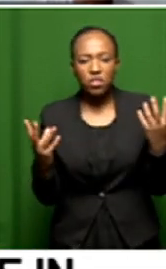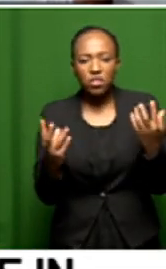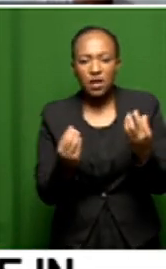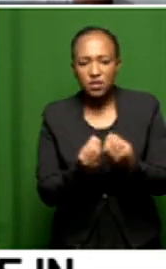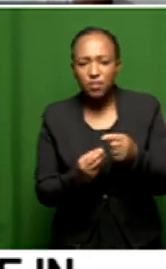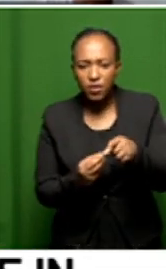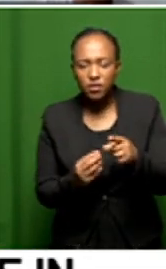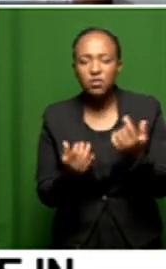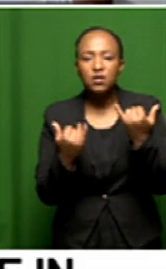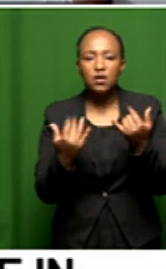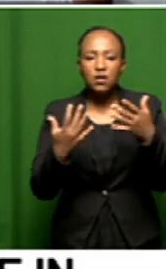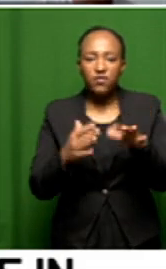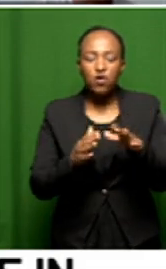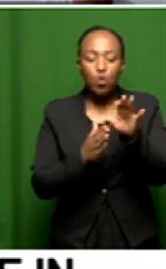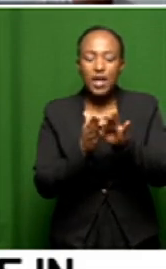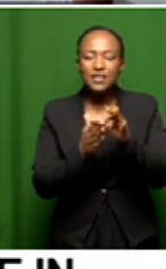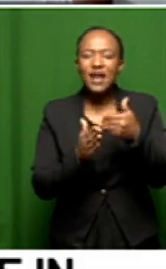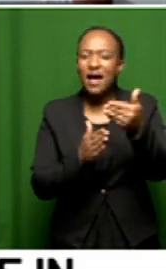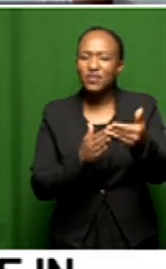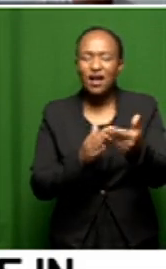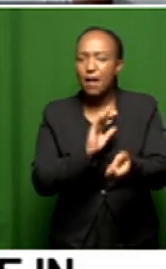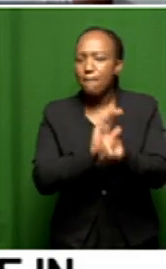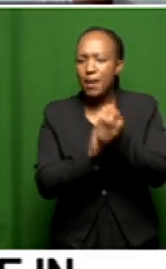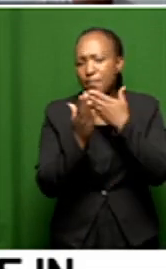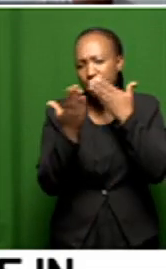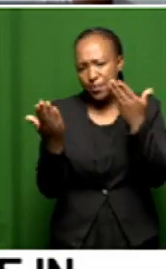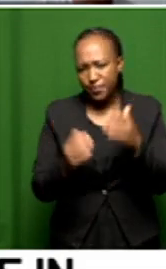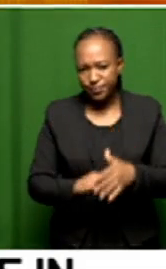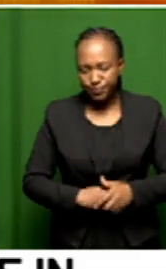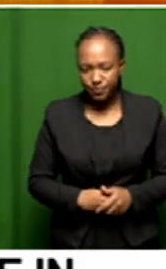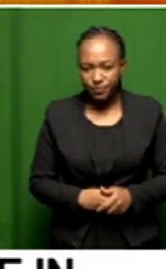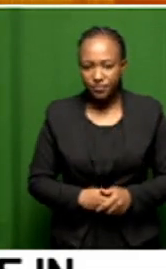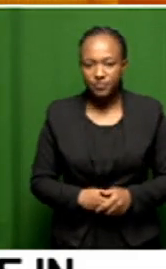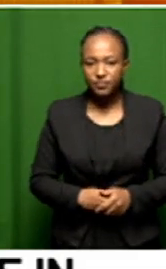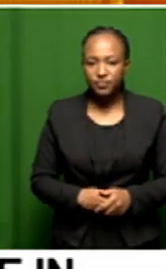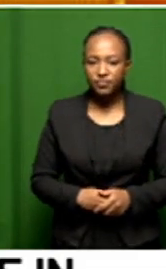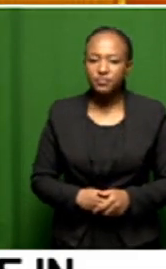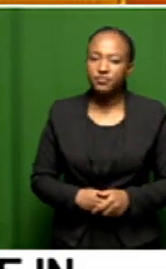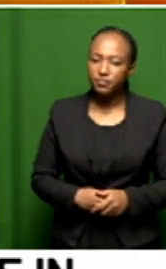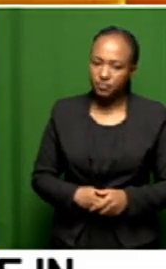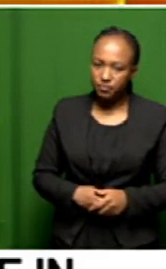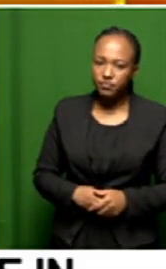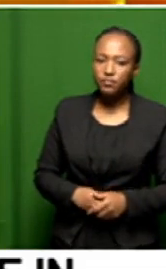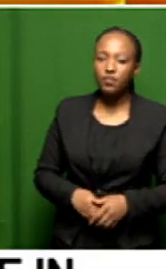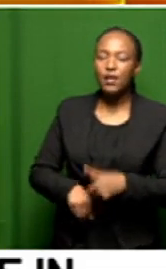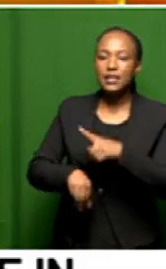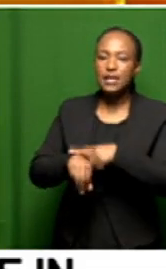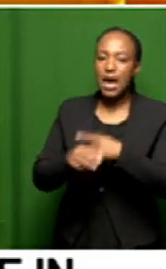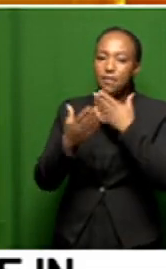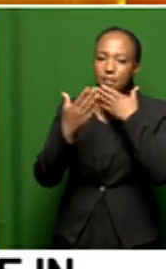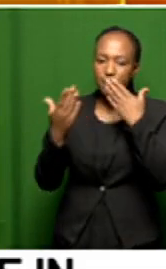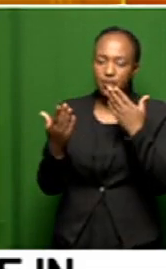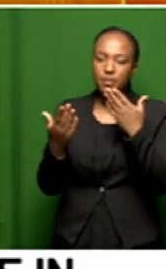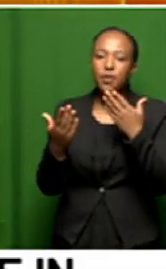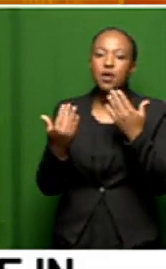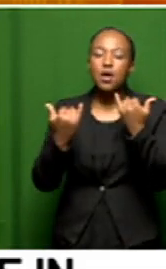whereas after elections, that does not happen. Well, we are running out of time, but I'm going to give each of